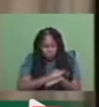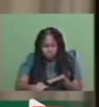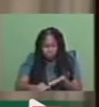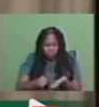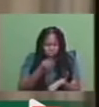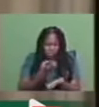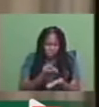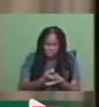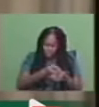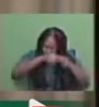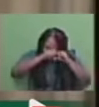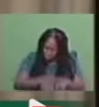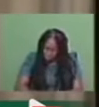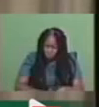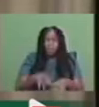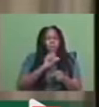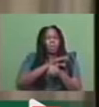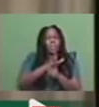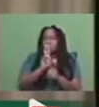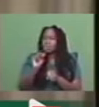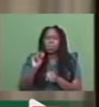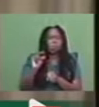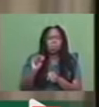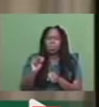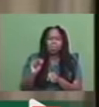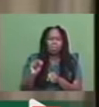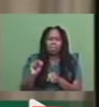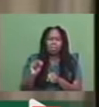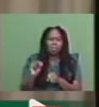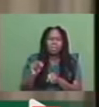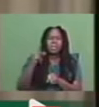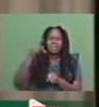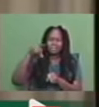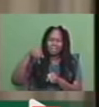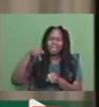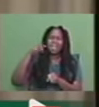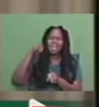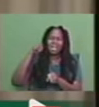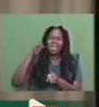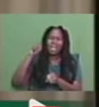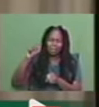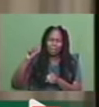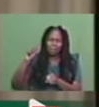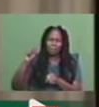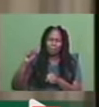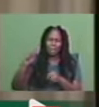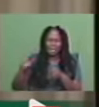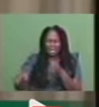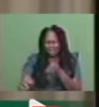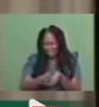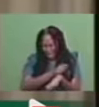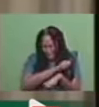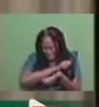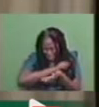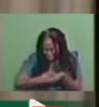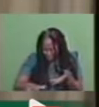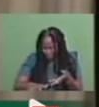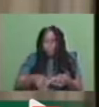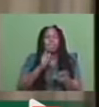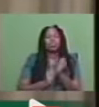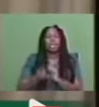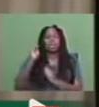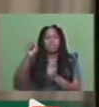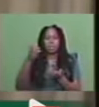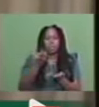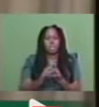When we look at government revenue, the picture is the same. The Minister of Finance came to tell the country government revenue has fallen. Hard times